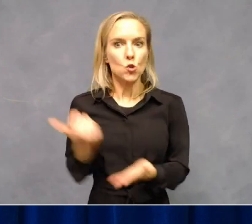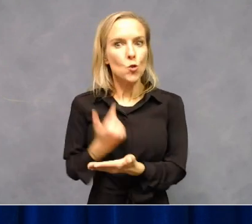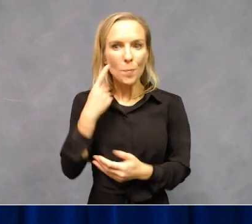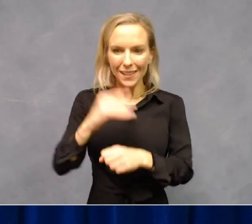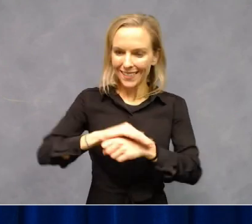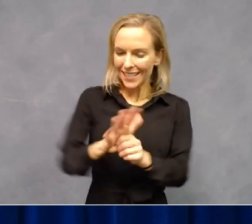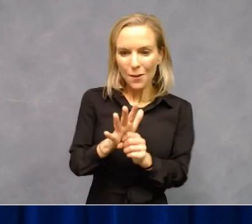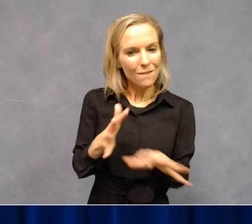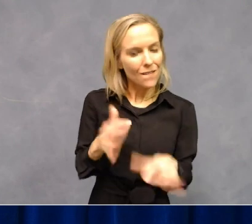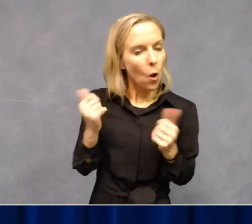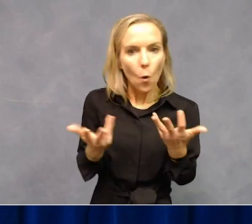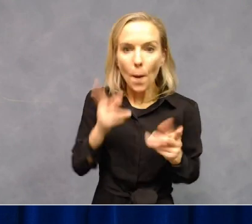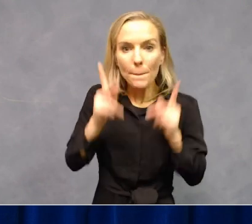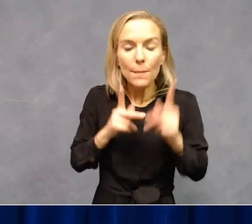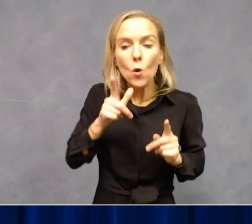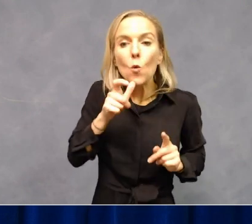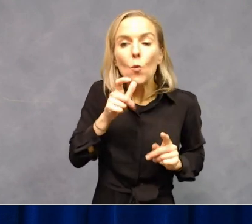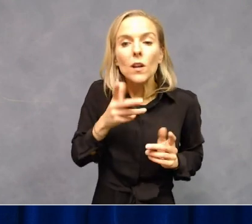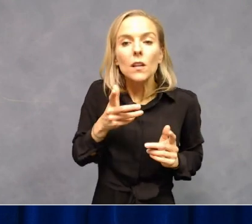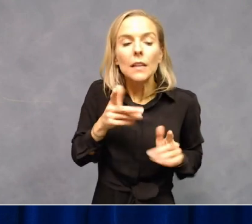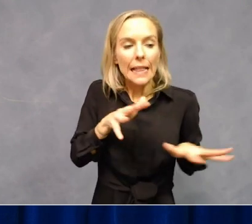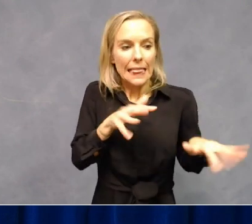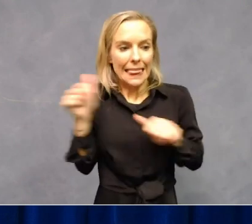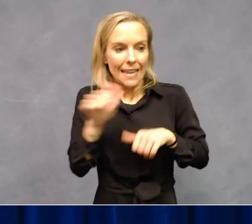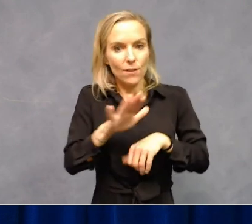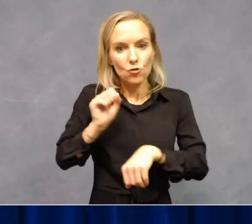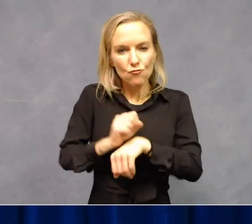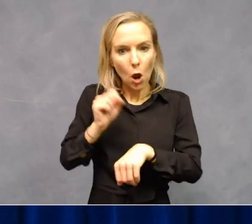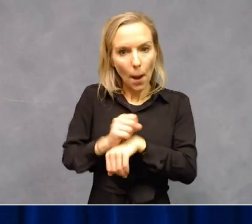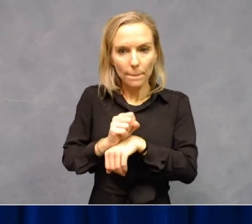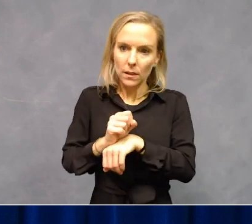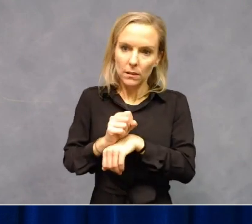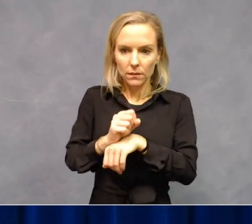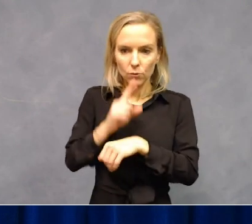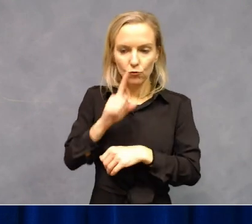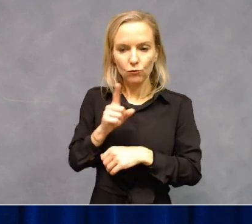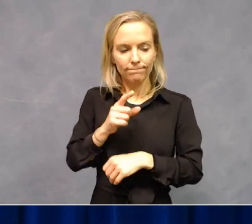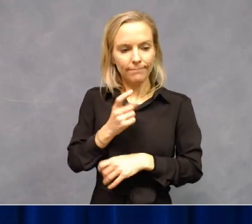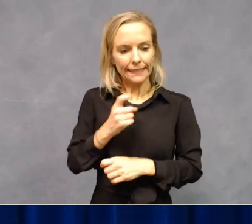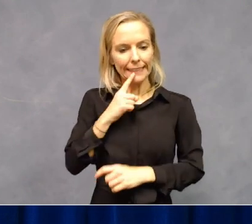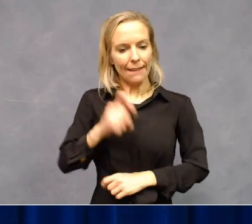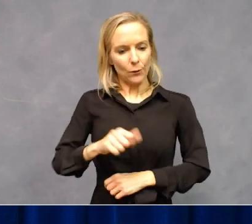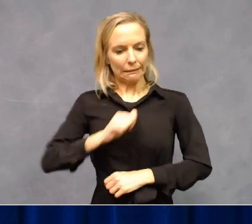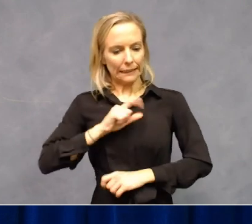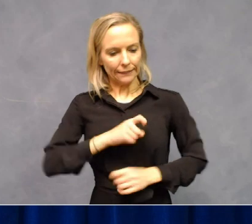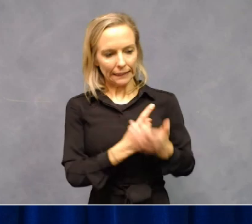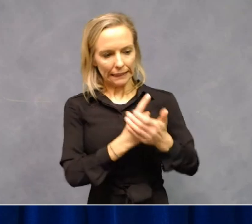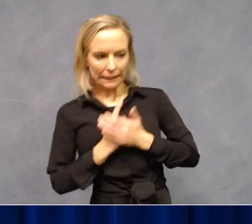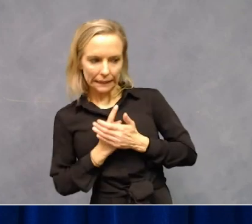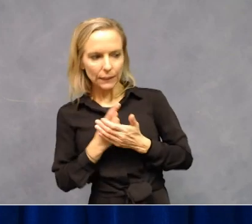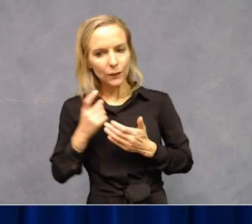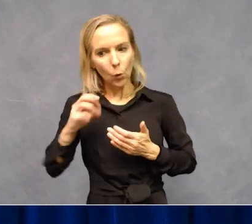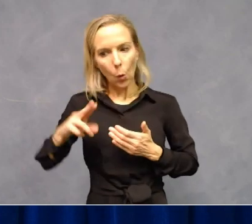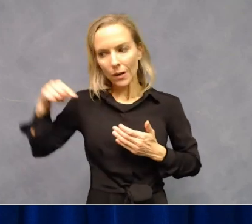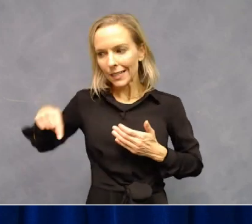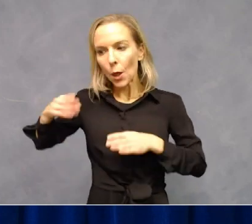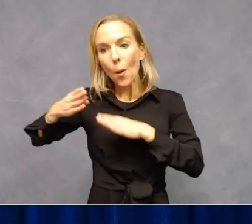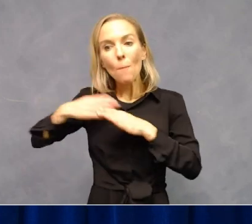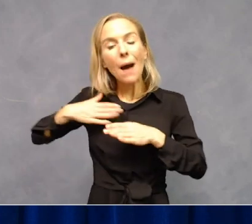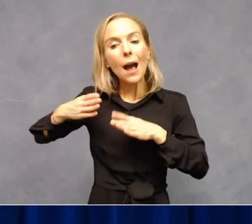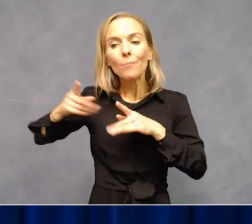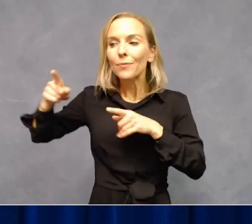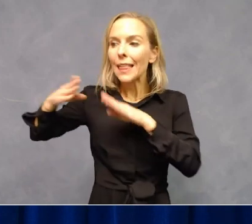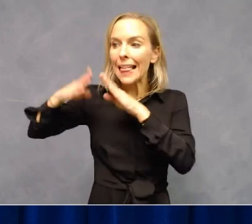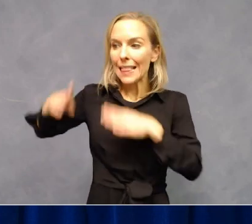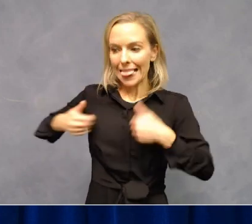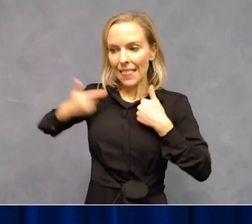for people who were going to leave their job to self-quarantine or because they lived with someone who had a health issue,